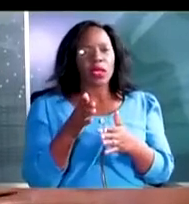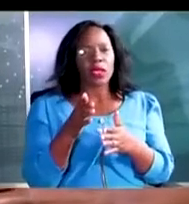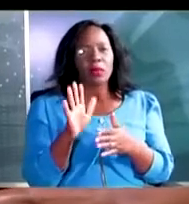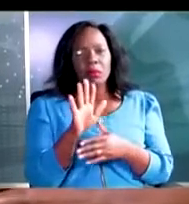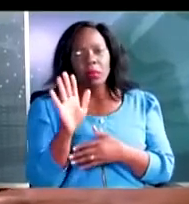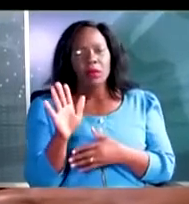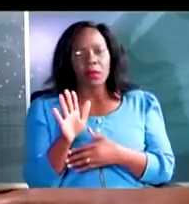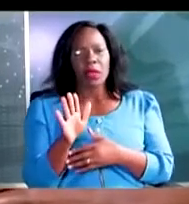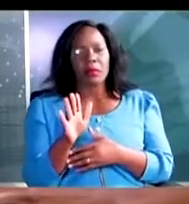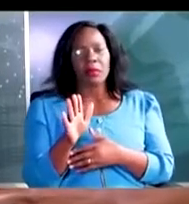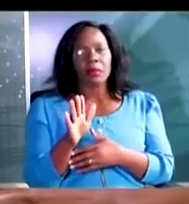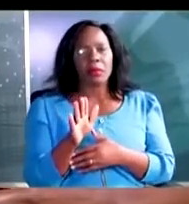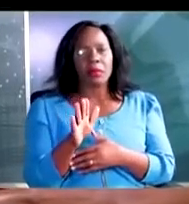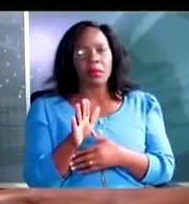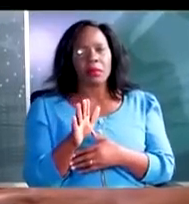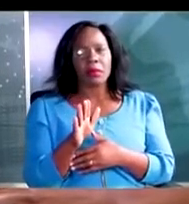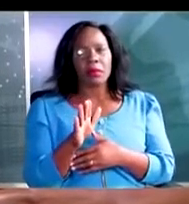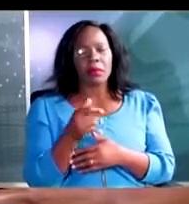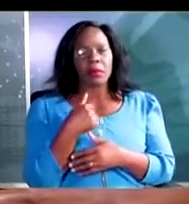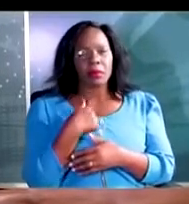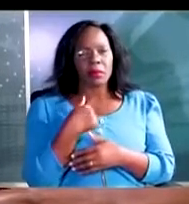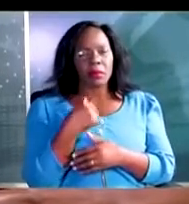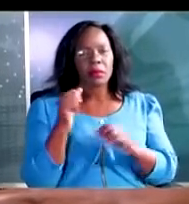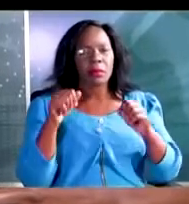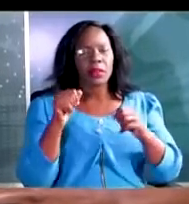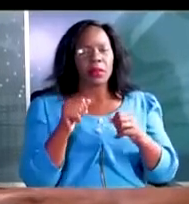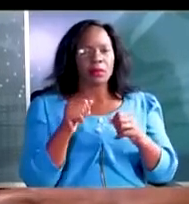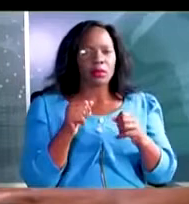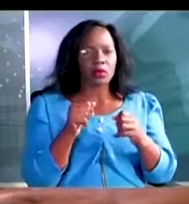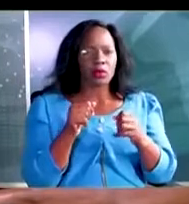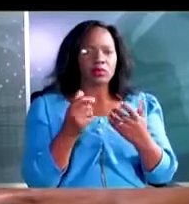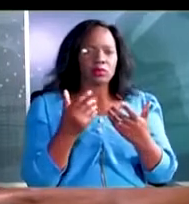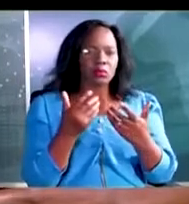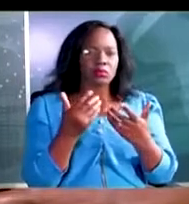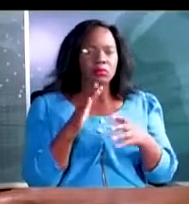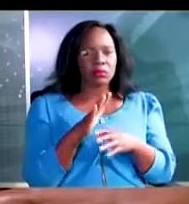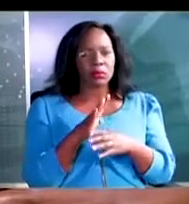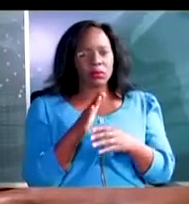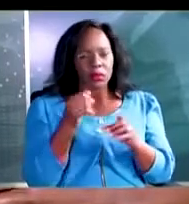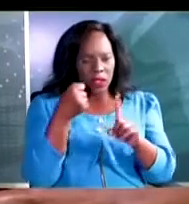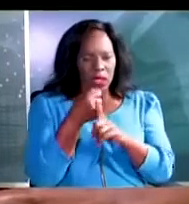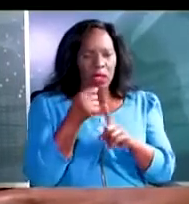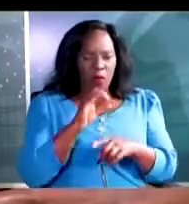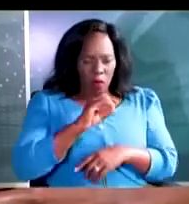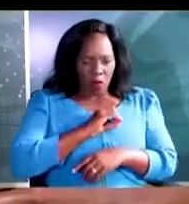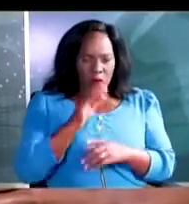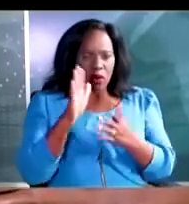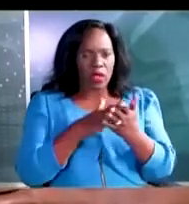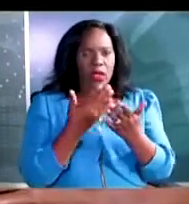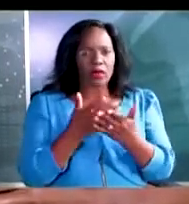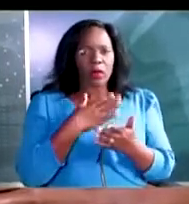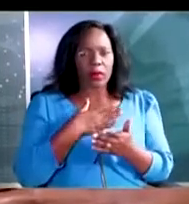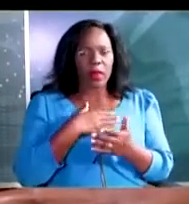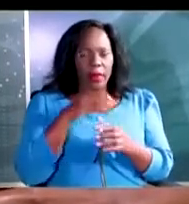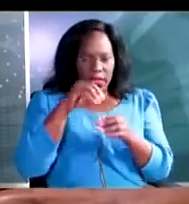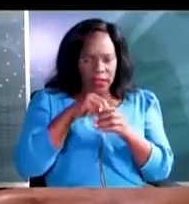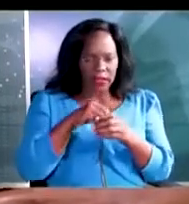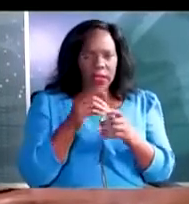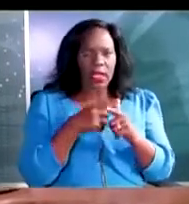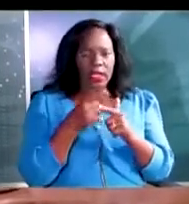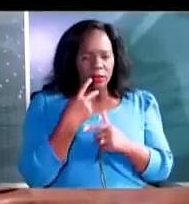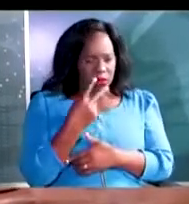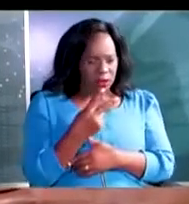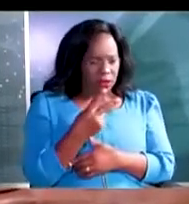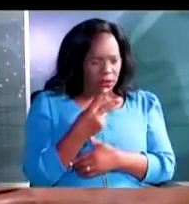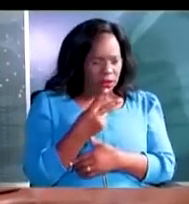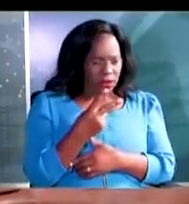malicious behaviors, I can simulate those. I can attack my own network internally, and I can see